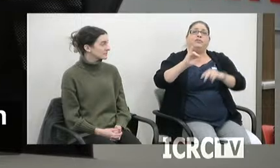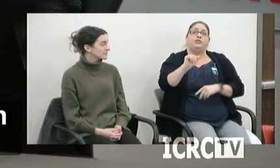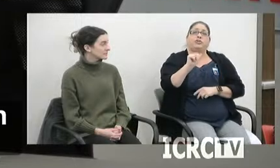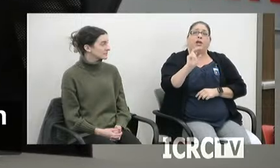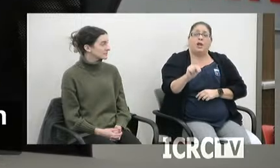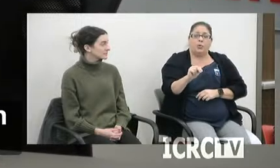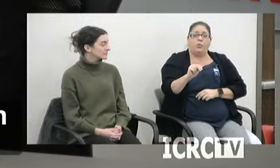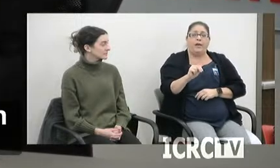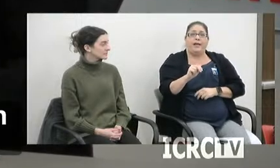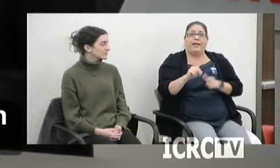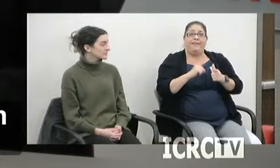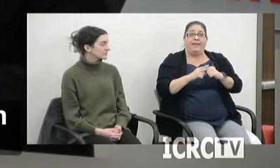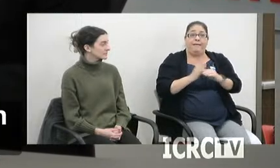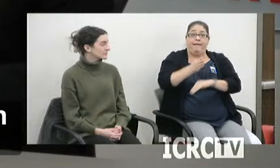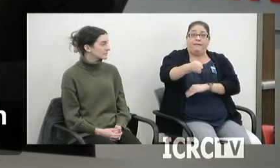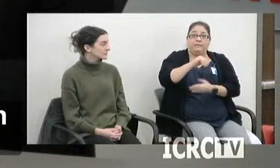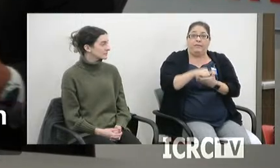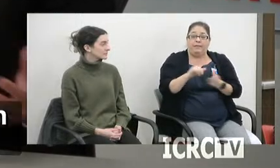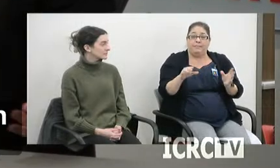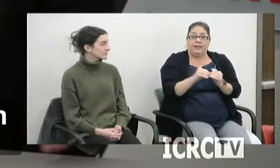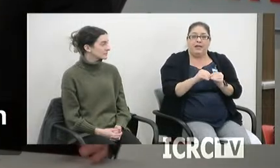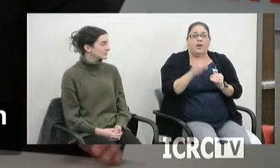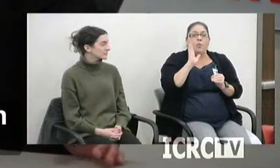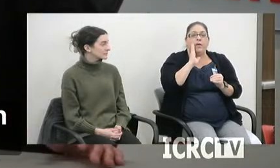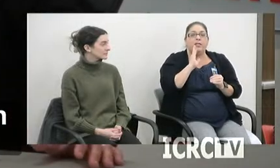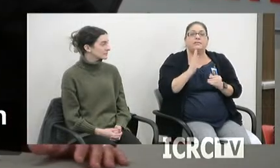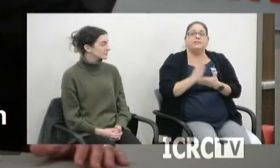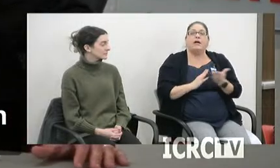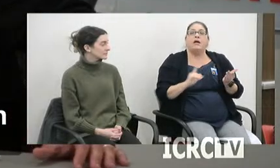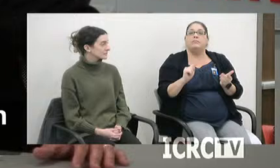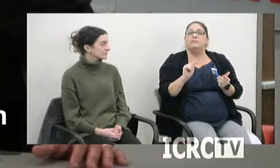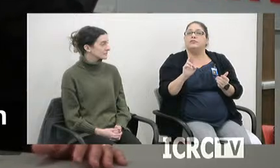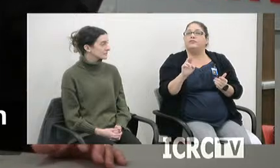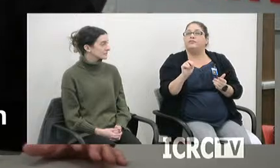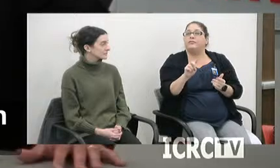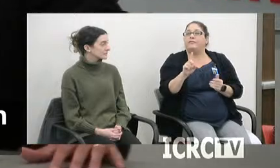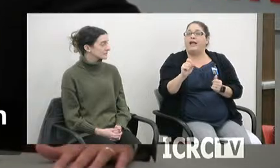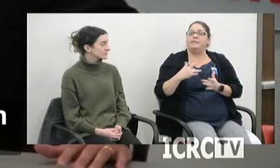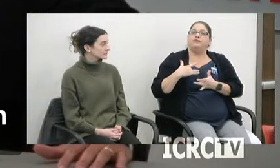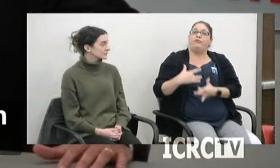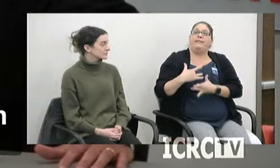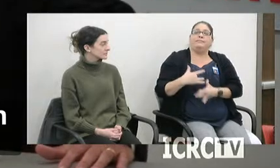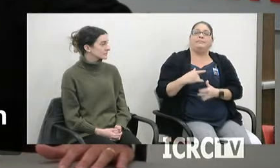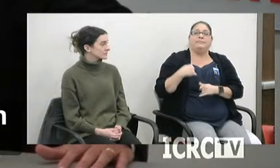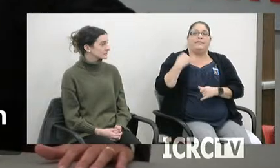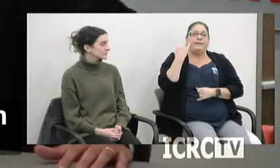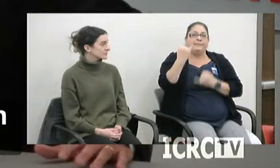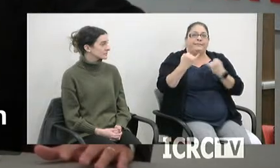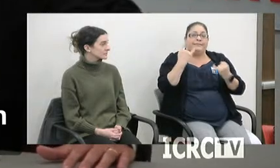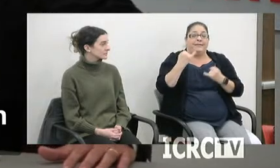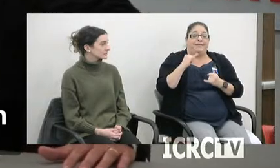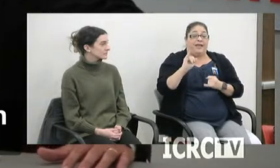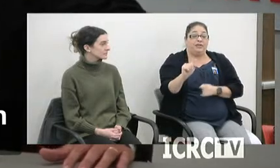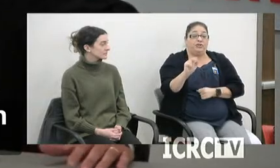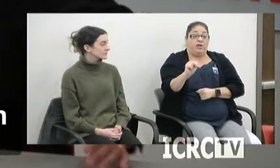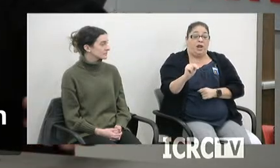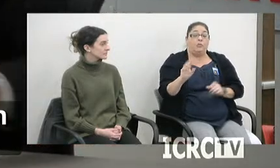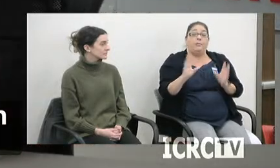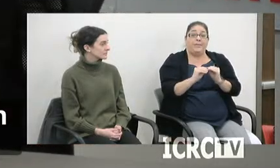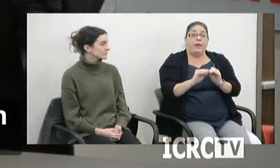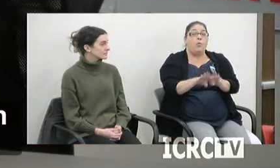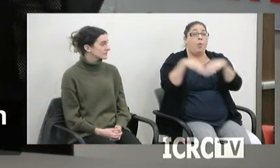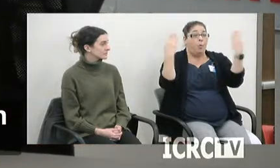that meeting up with some trimmed ideas, because that meeting in January is going to be, and it will be open to the